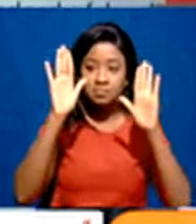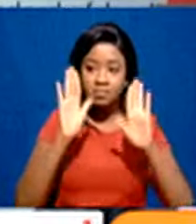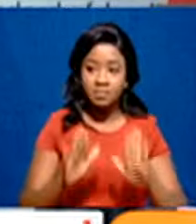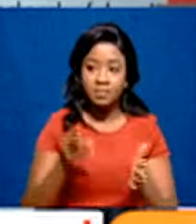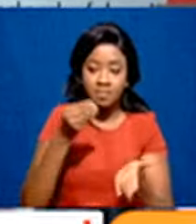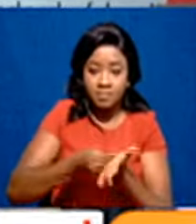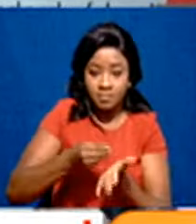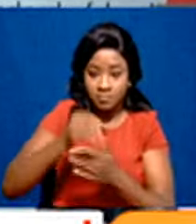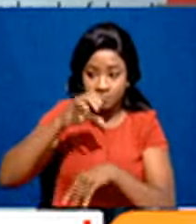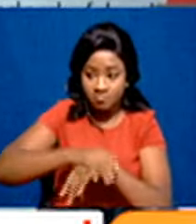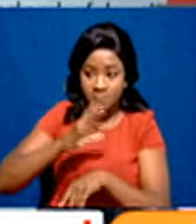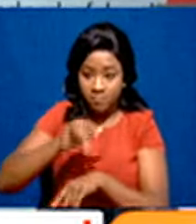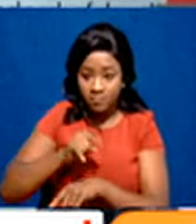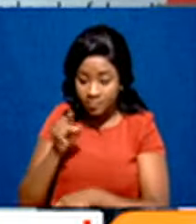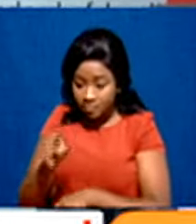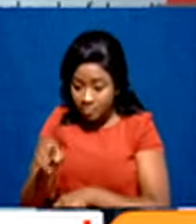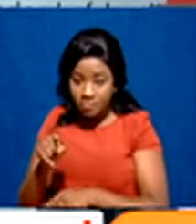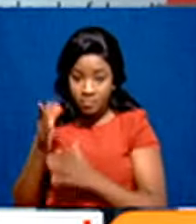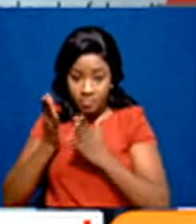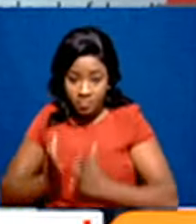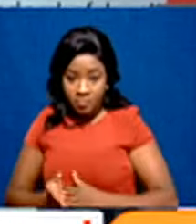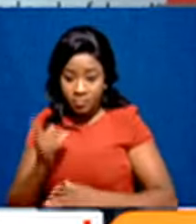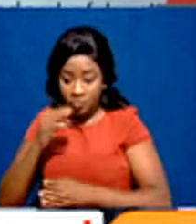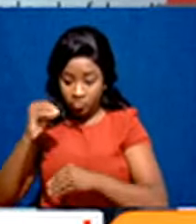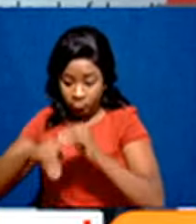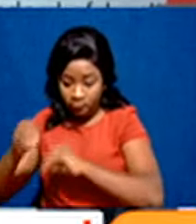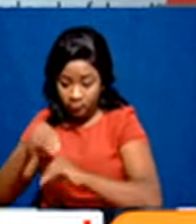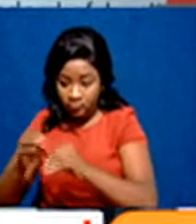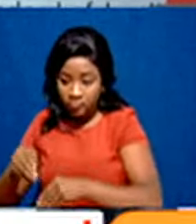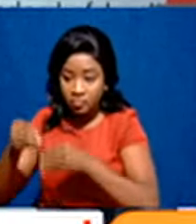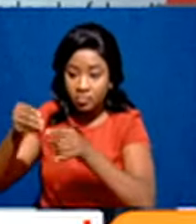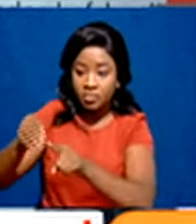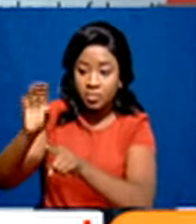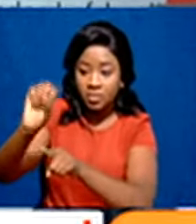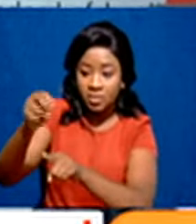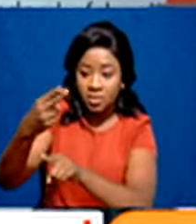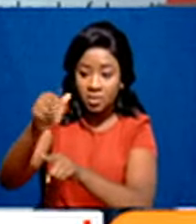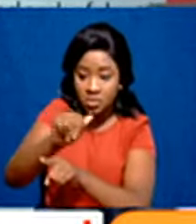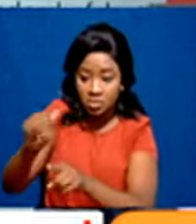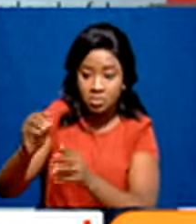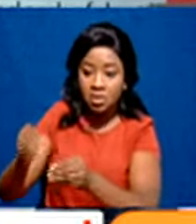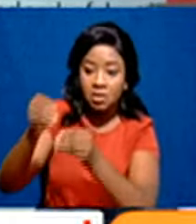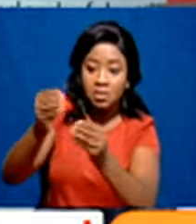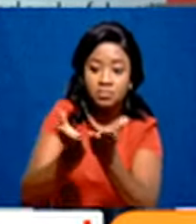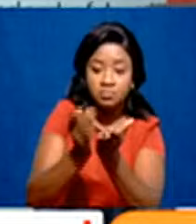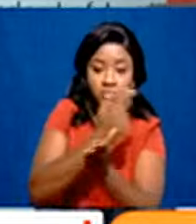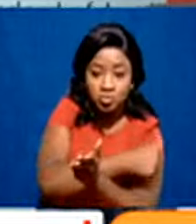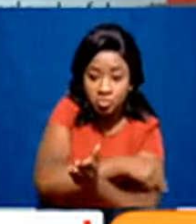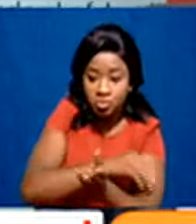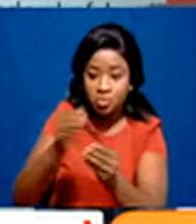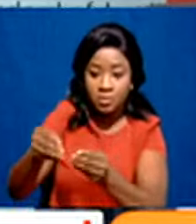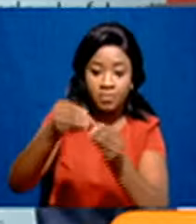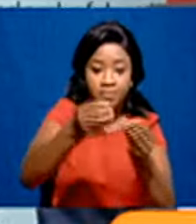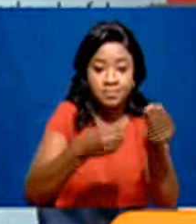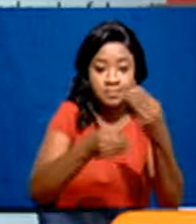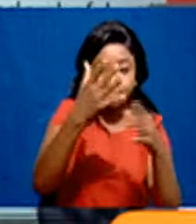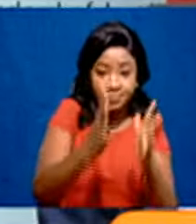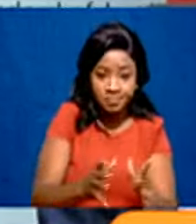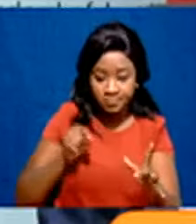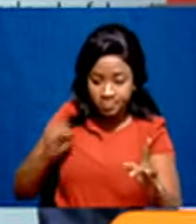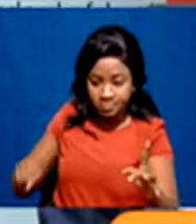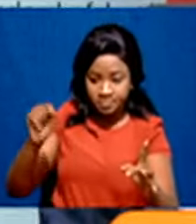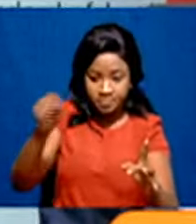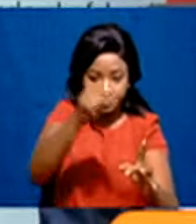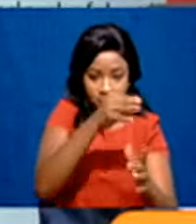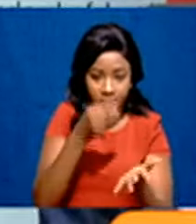from contributors to SHA, to providers, to suppliers, because whenever